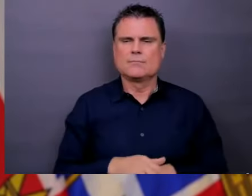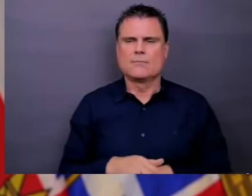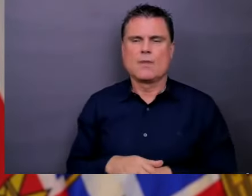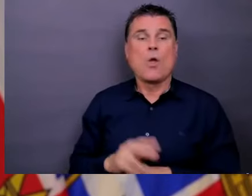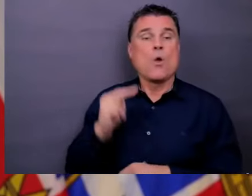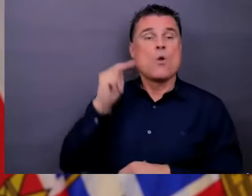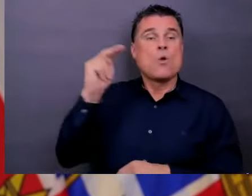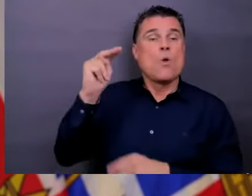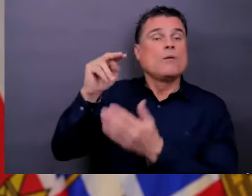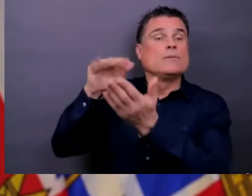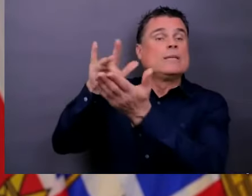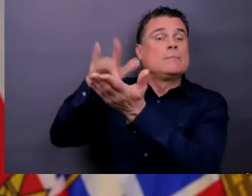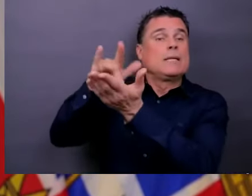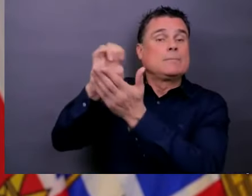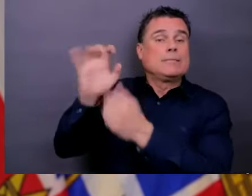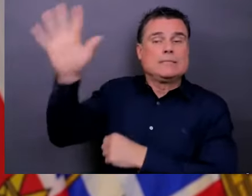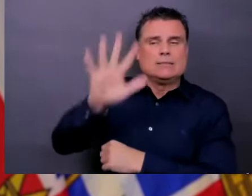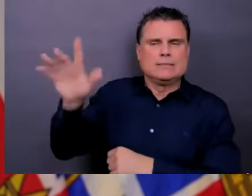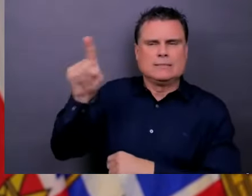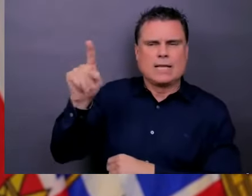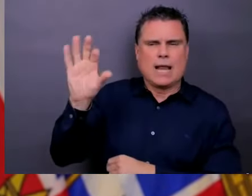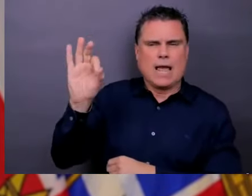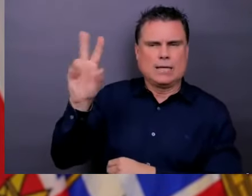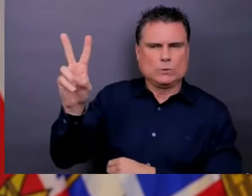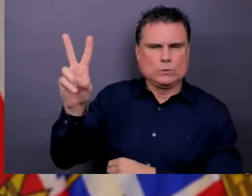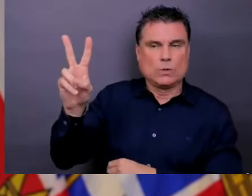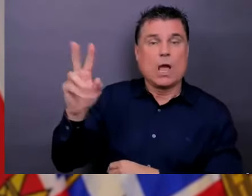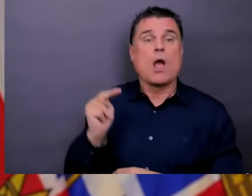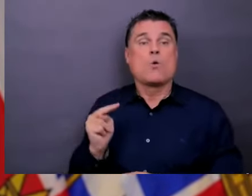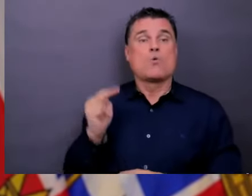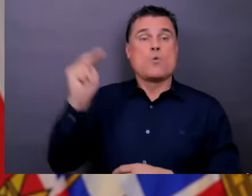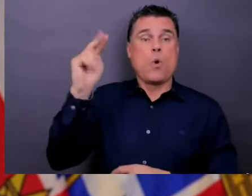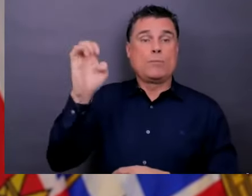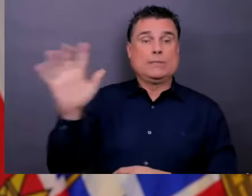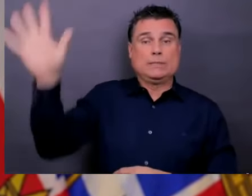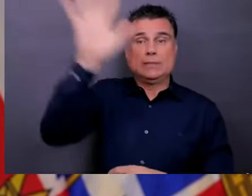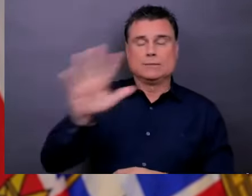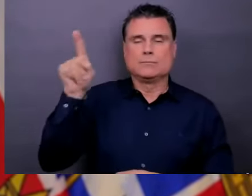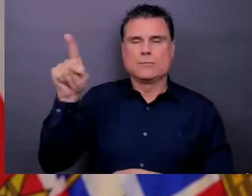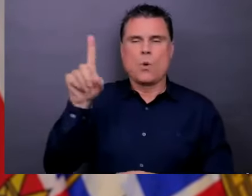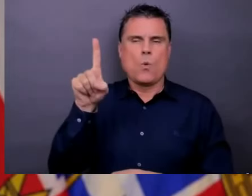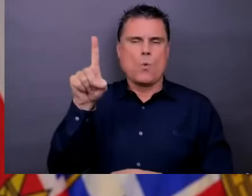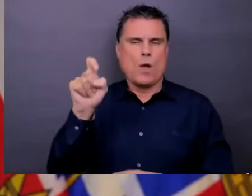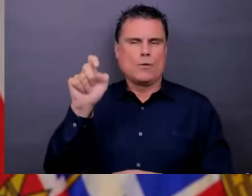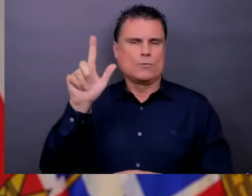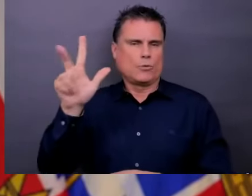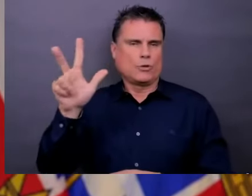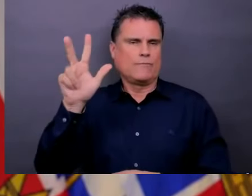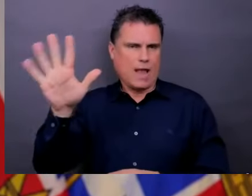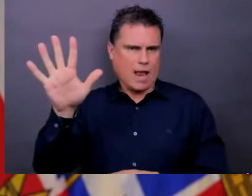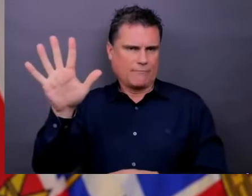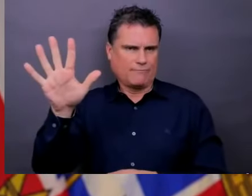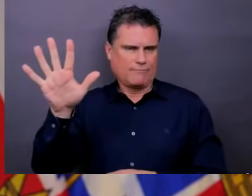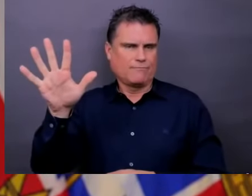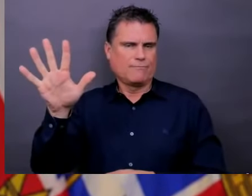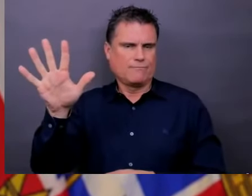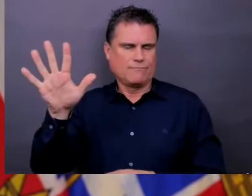Health Region, and 135 people were diagnosed in the Northern Health Region. We now have